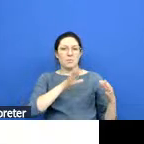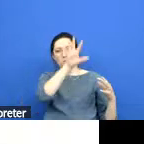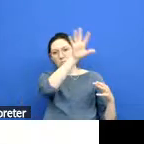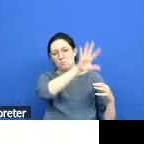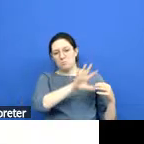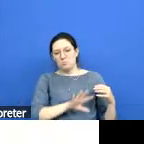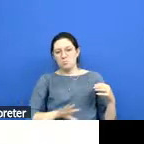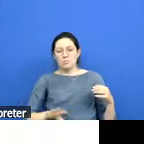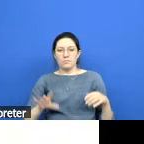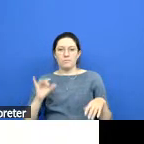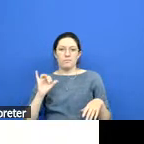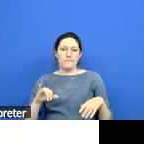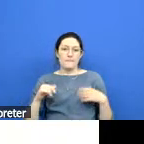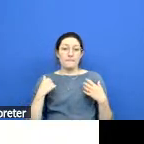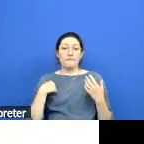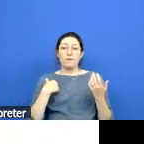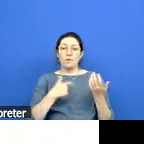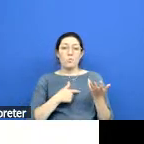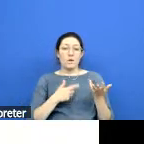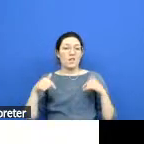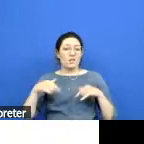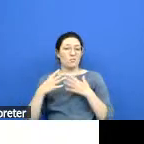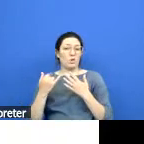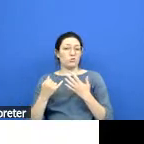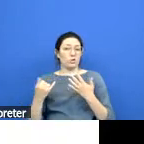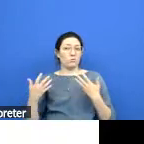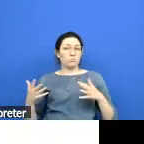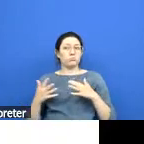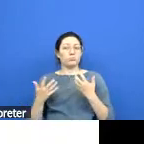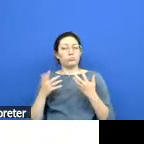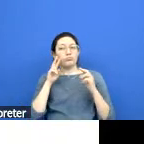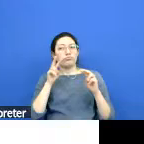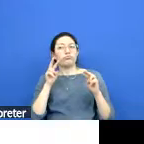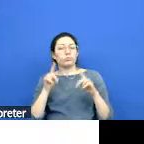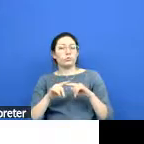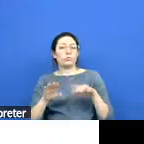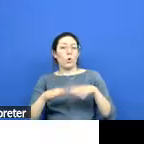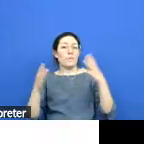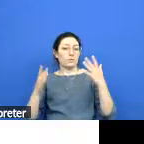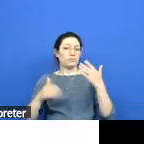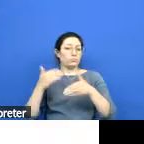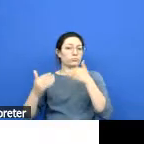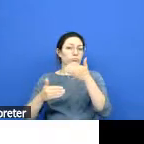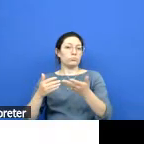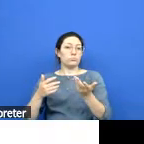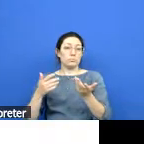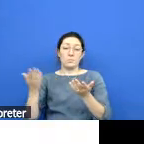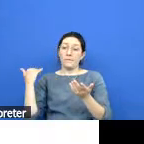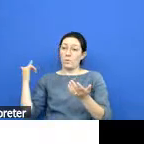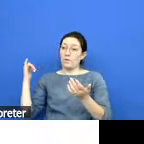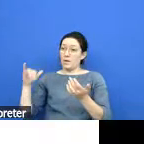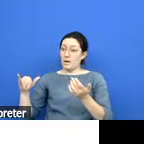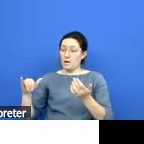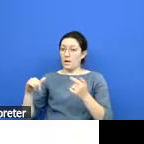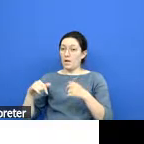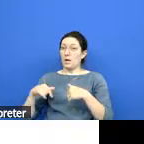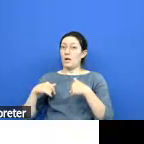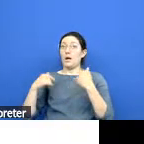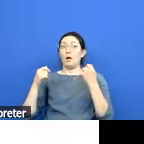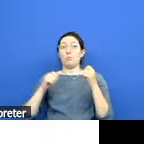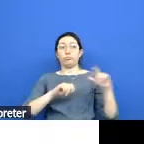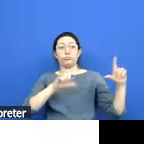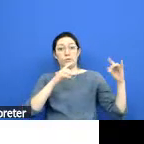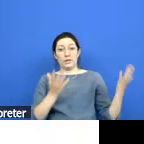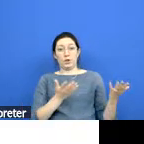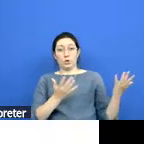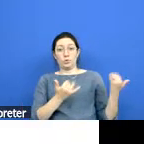So, you know, we obviously when this project started up, before we even got to this step, we've had multiple neighborhood meetings. You know,